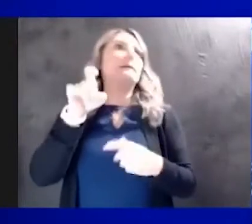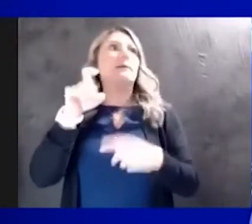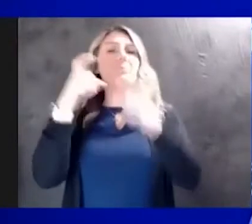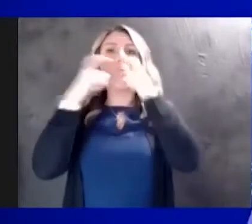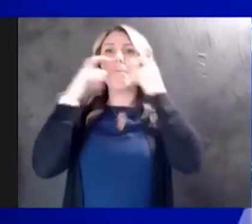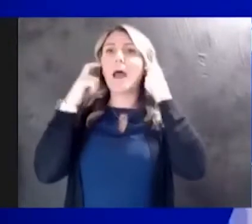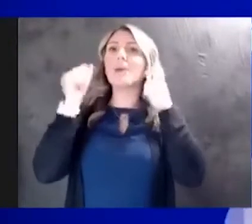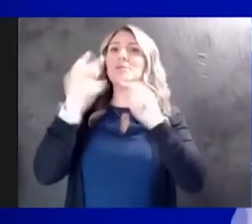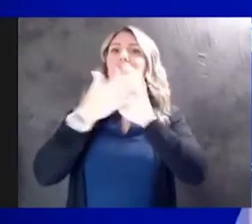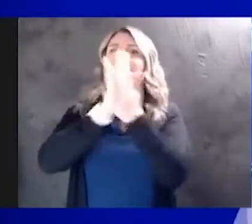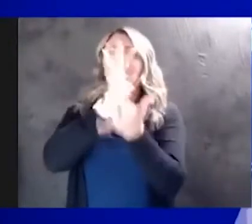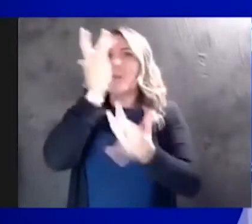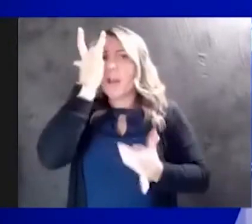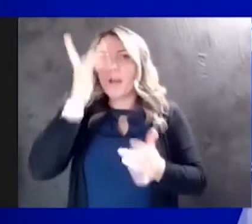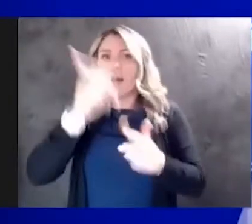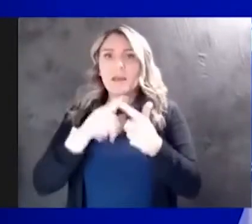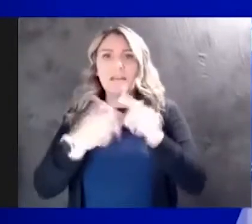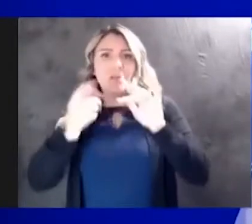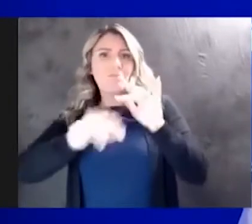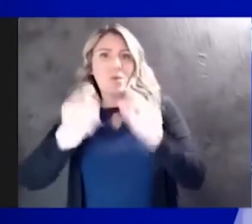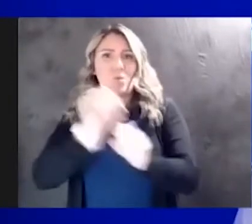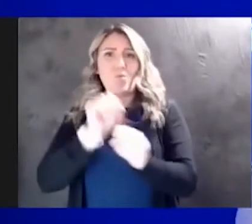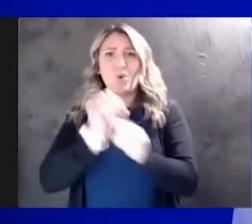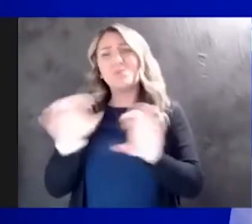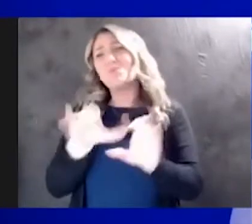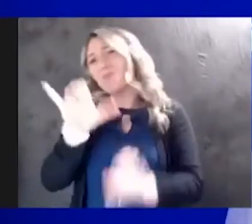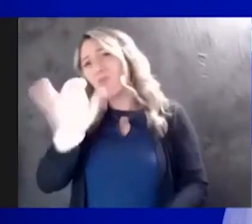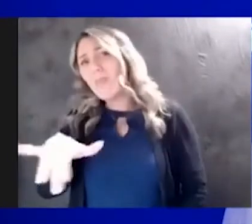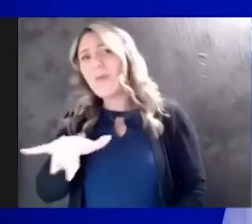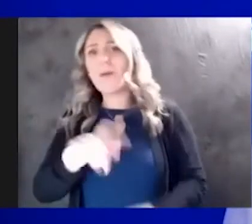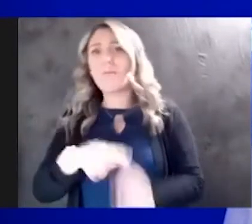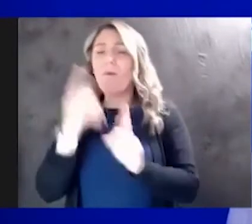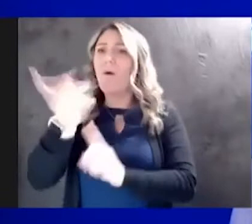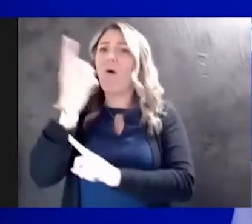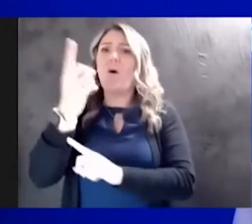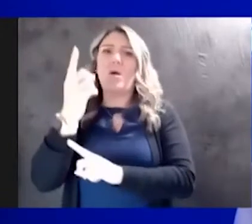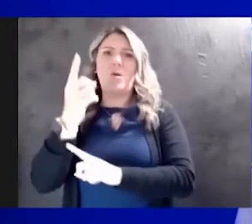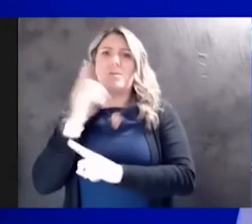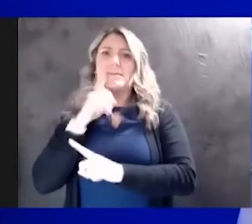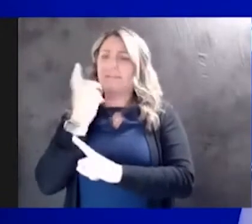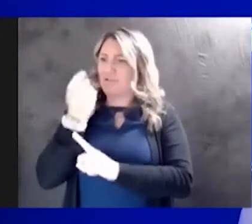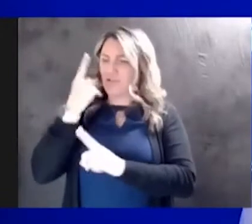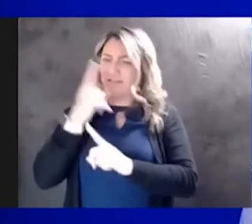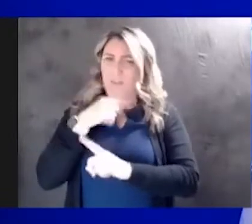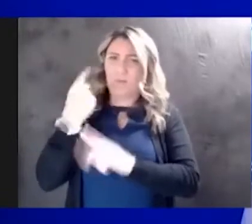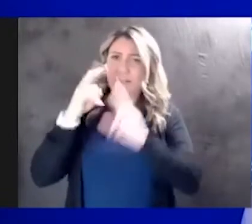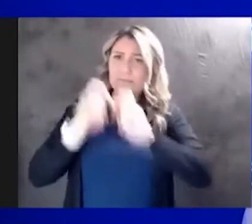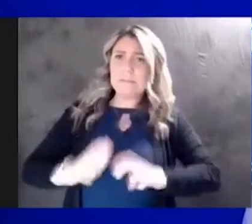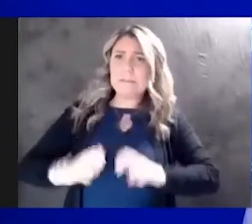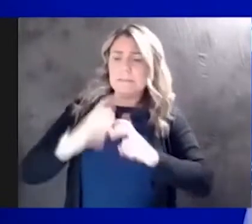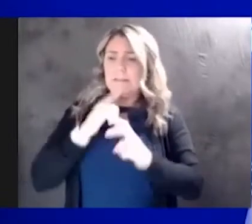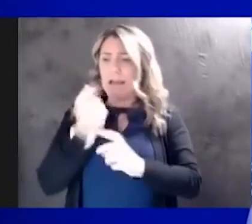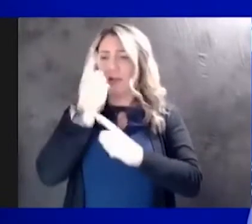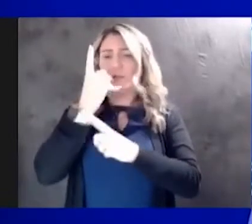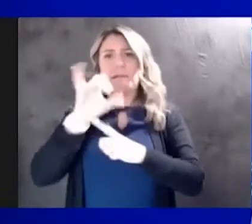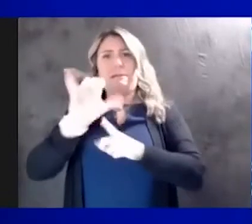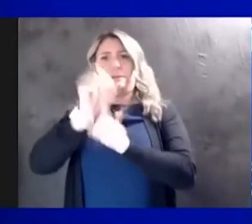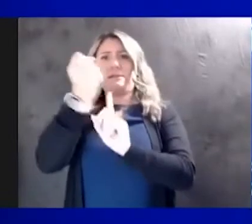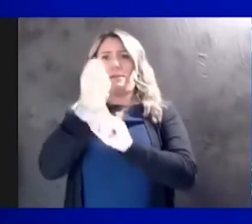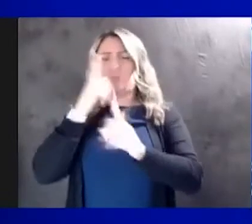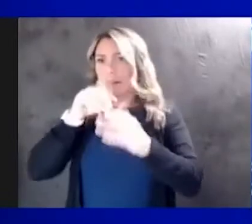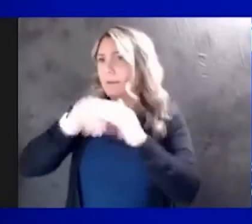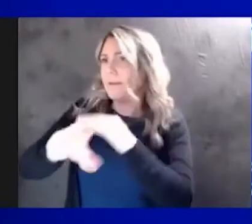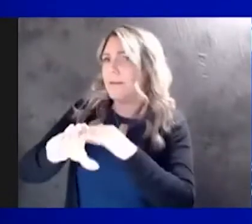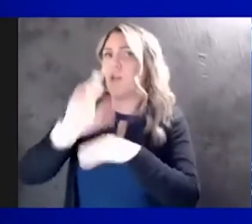have to miss work, then certainly do those things. But always take that risk assessment and really understand what is that situation I'm going into. Do